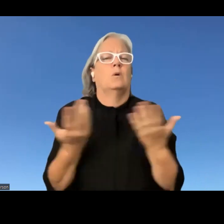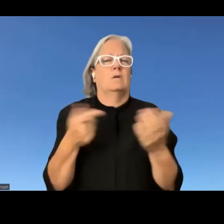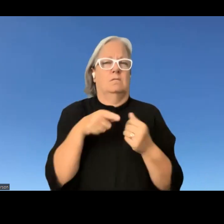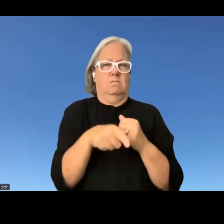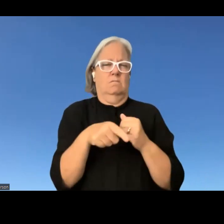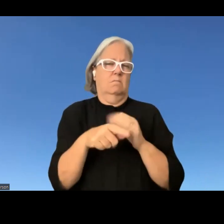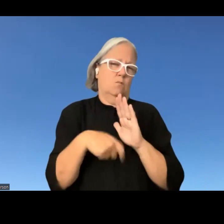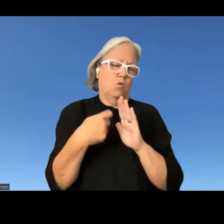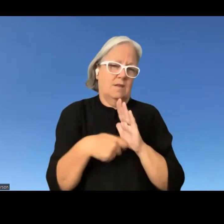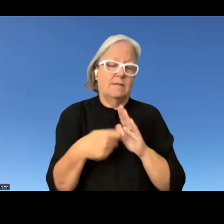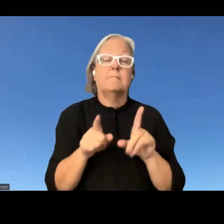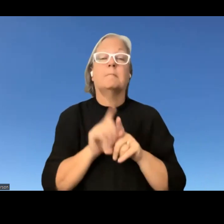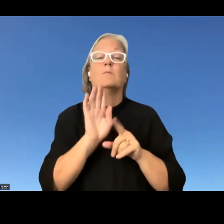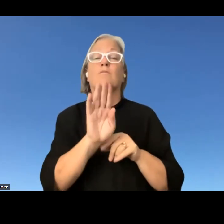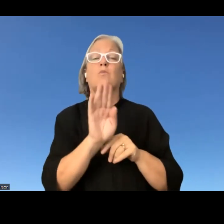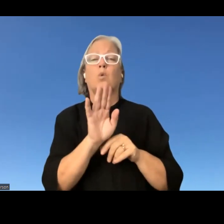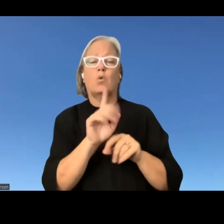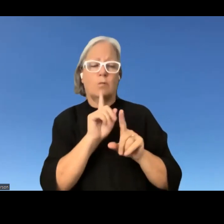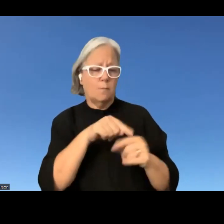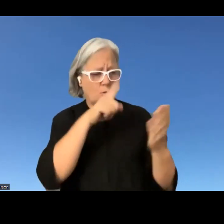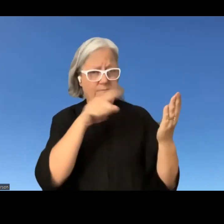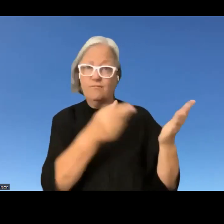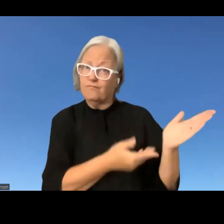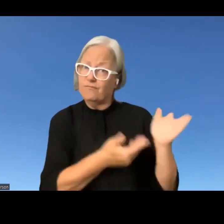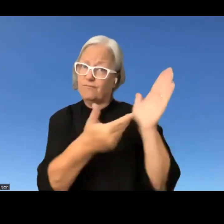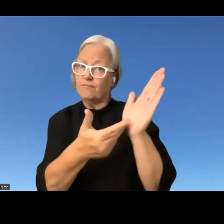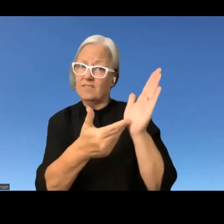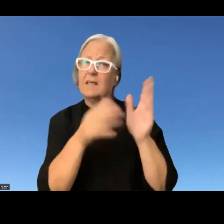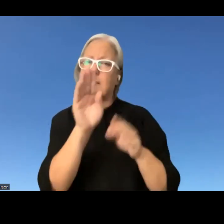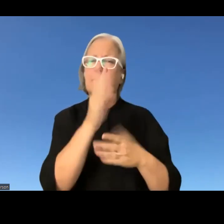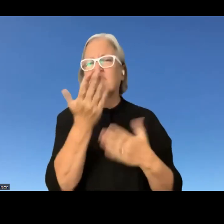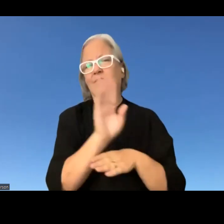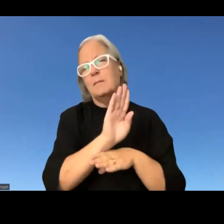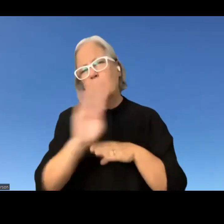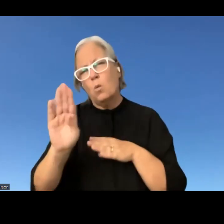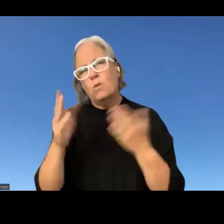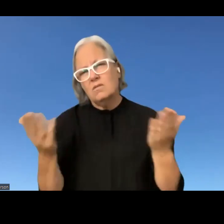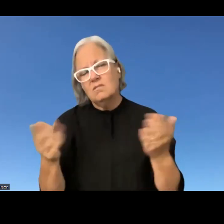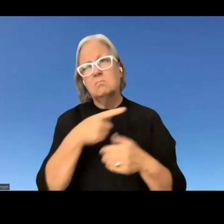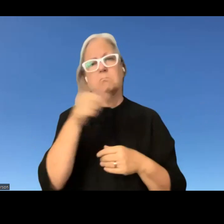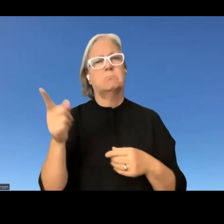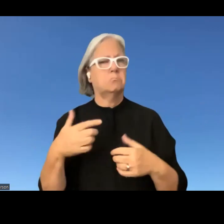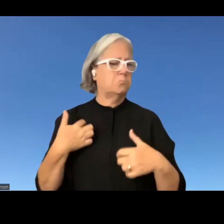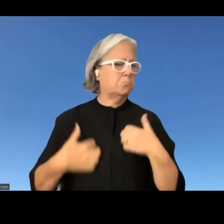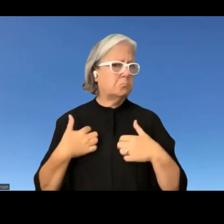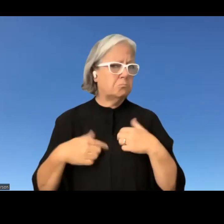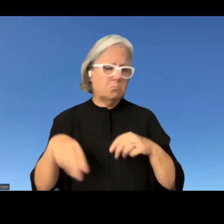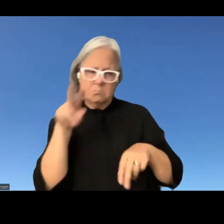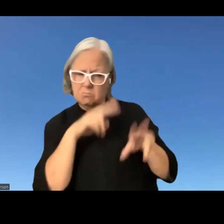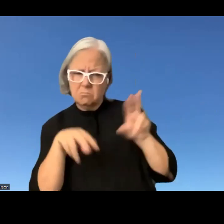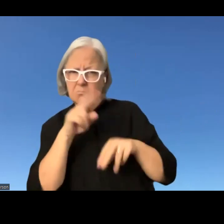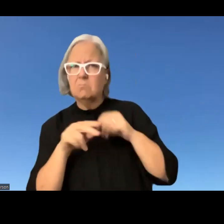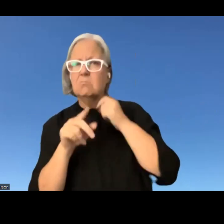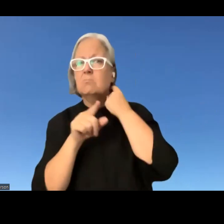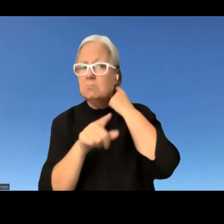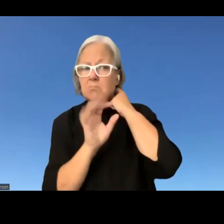your reporting, both to the board, because you've got a board level interest in measuring your performance, you're looking at your reporting under